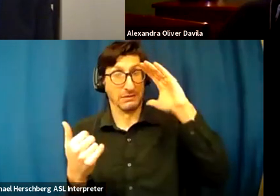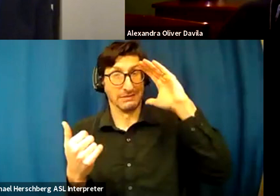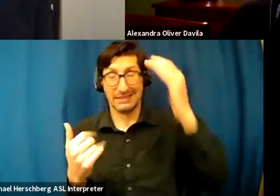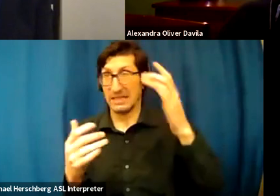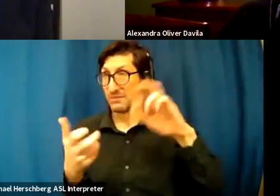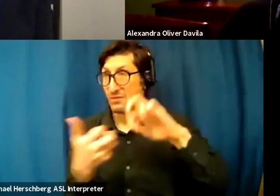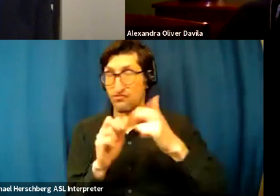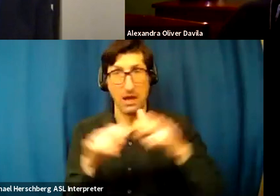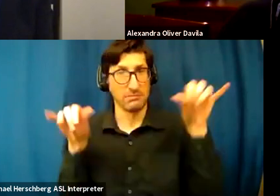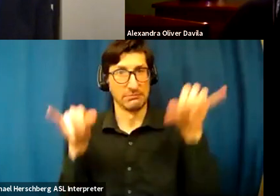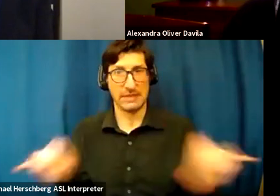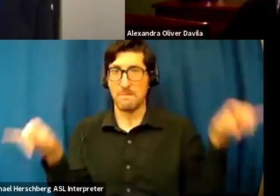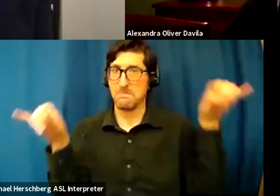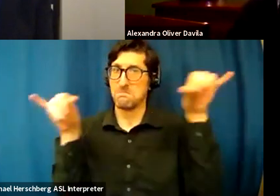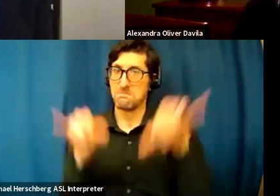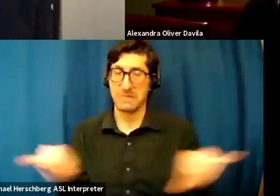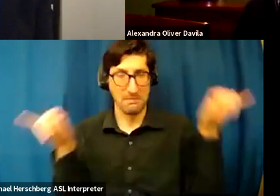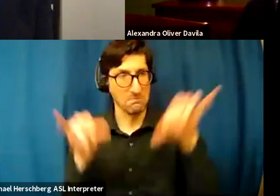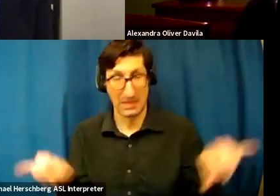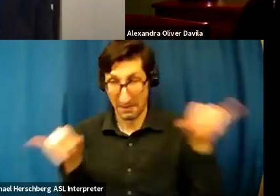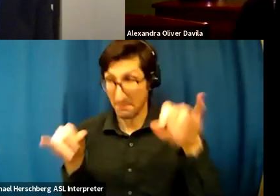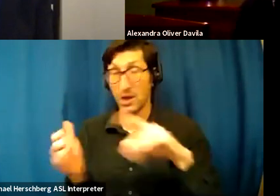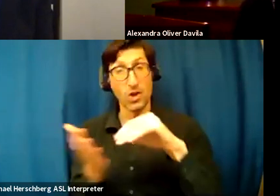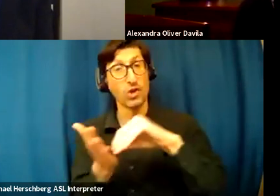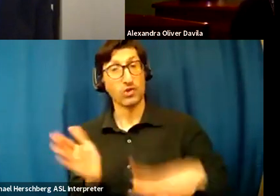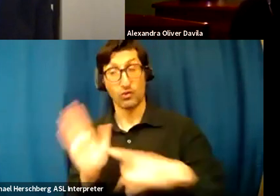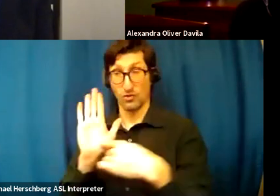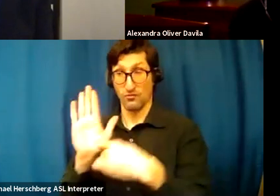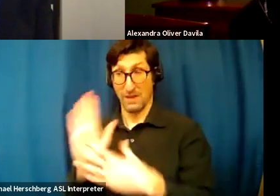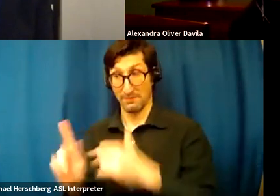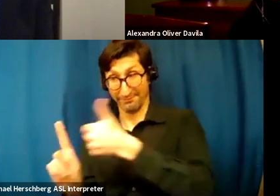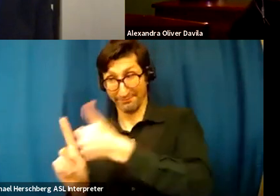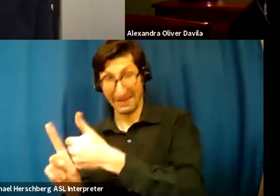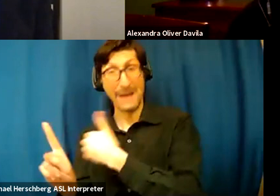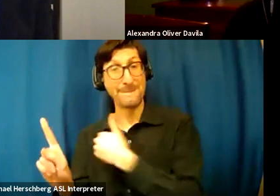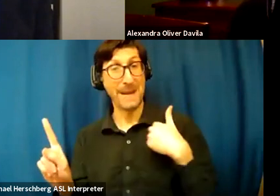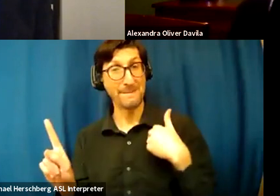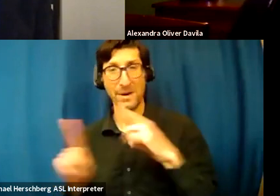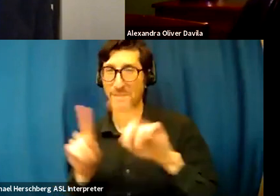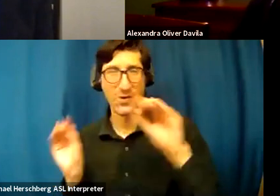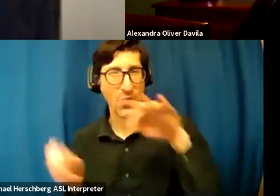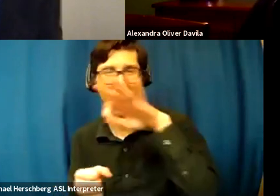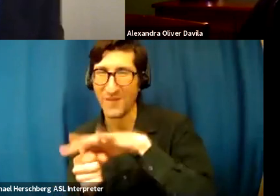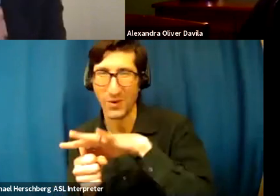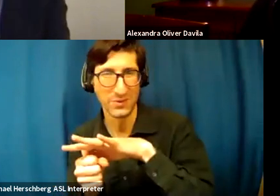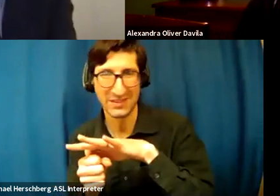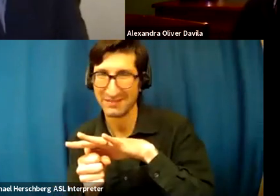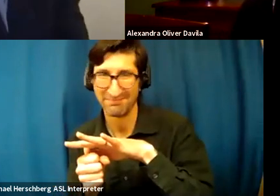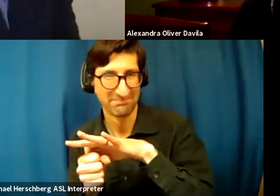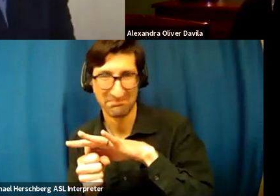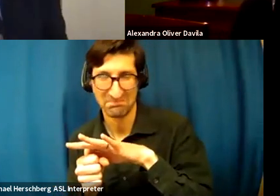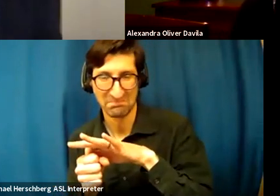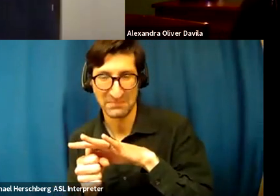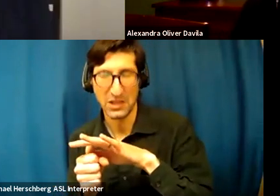issue. You are a member, but you are not a voting member. So I think since we do have the question, we